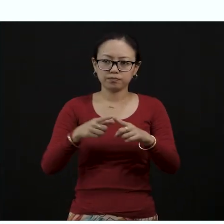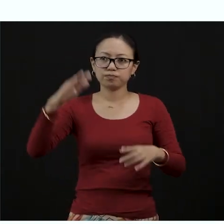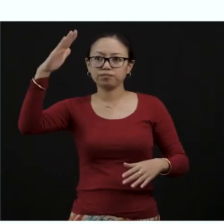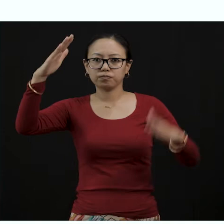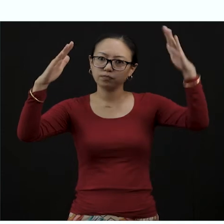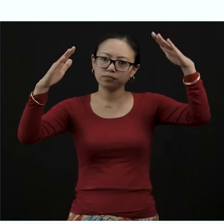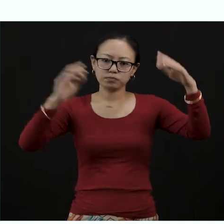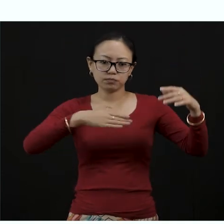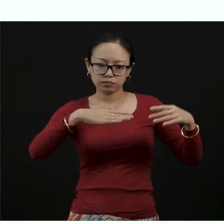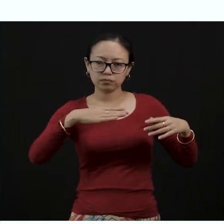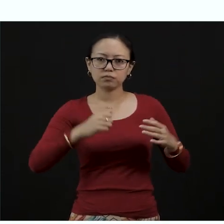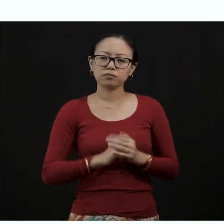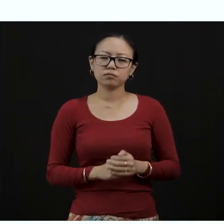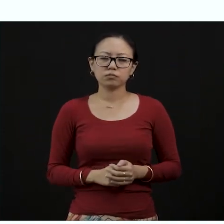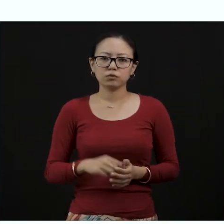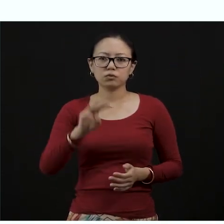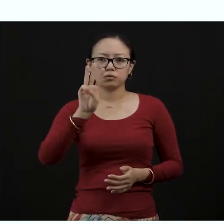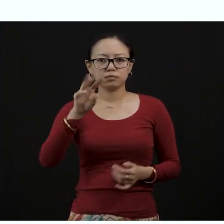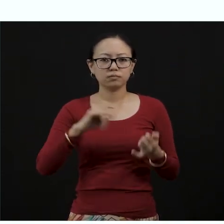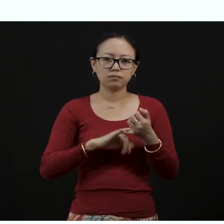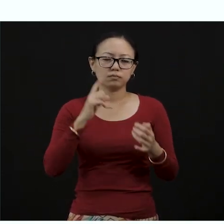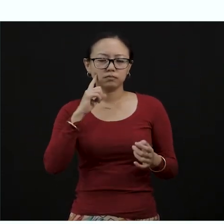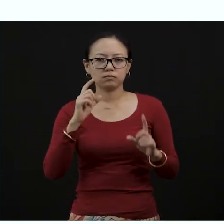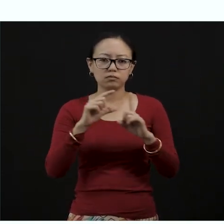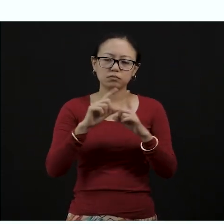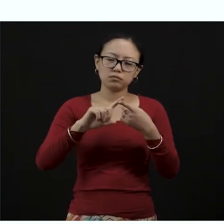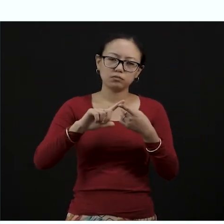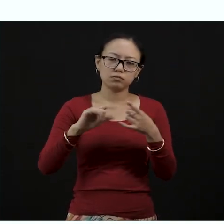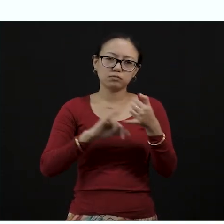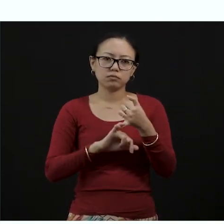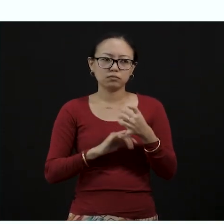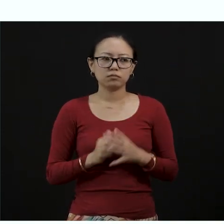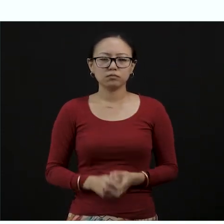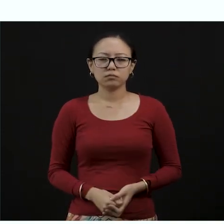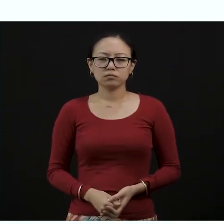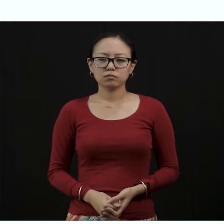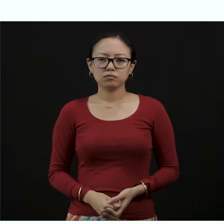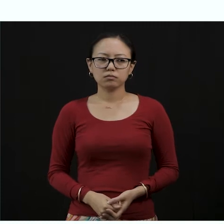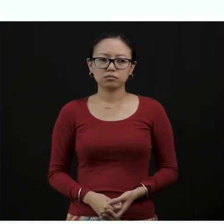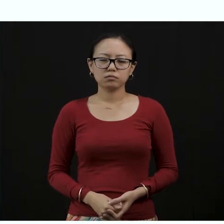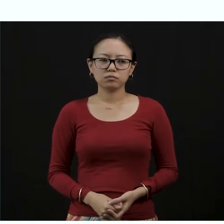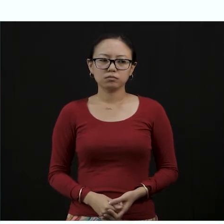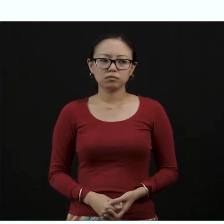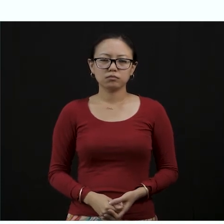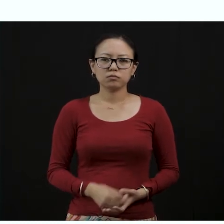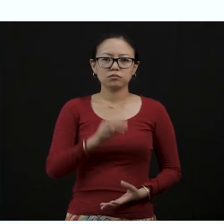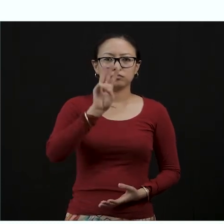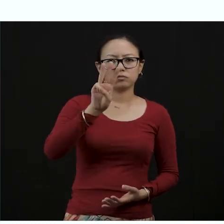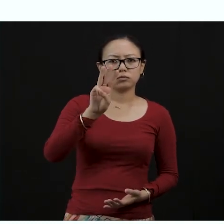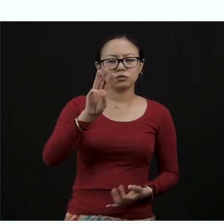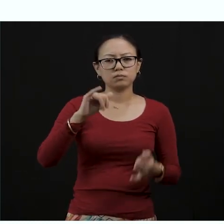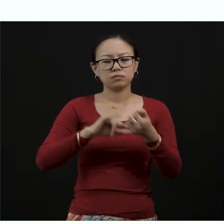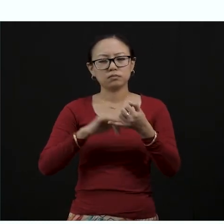we have vertex, another vertex, and vertex. So altogether makes three